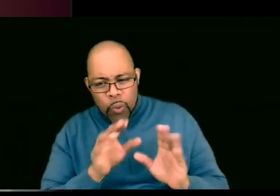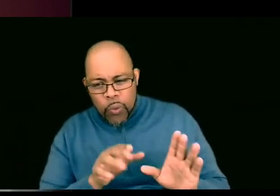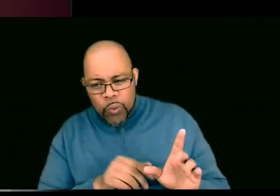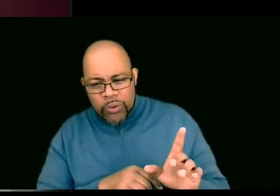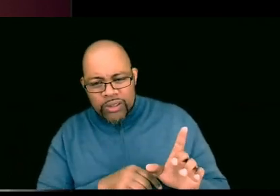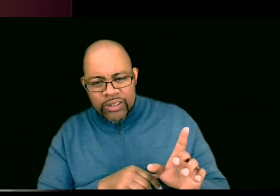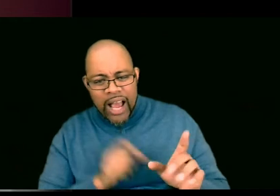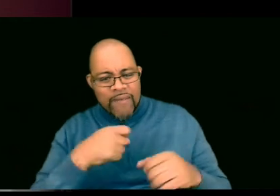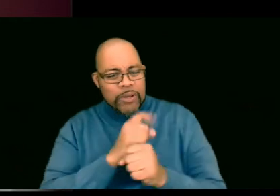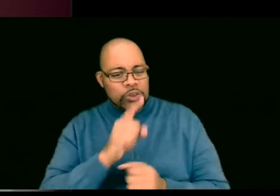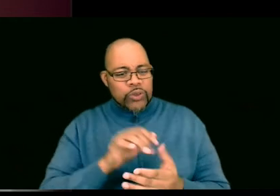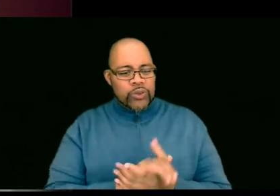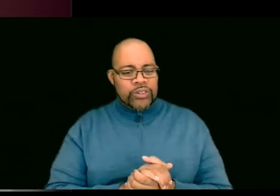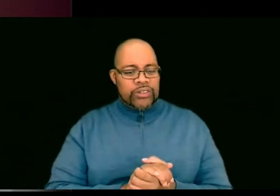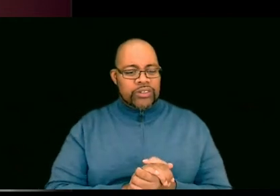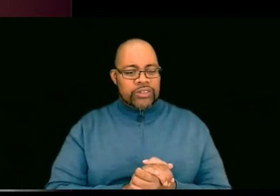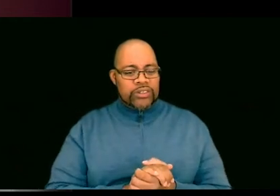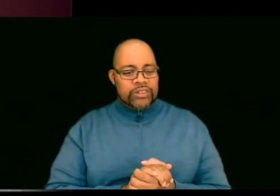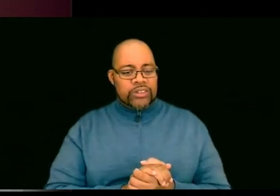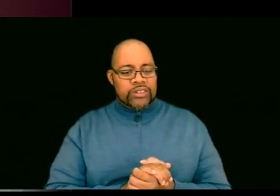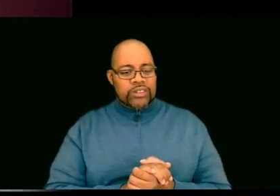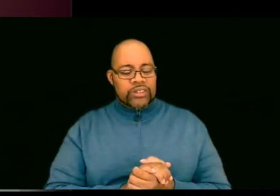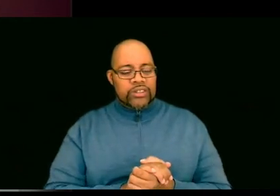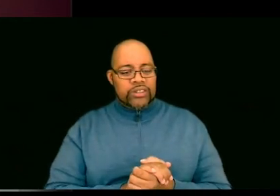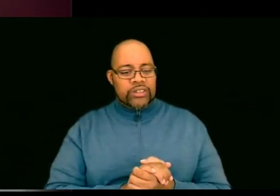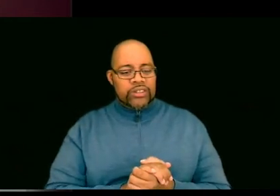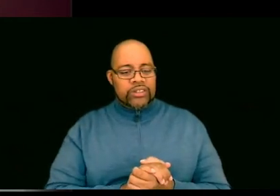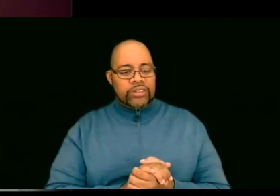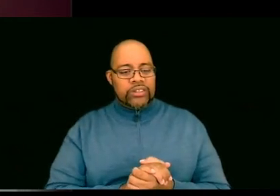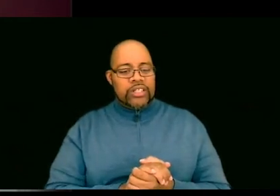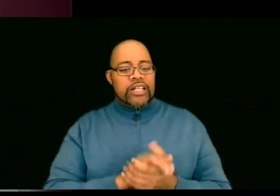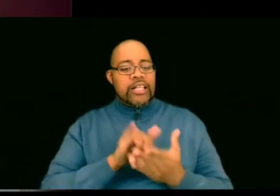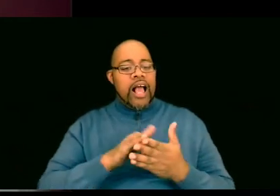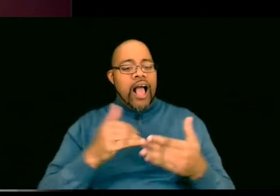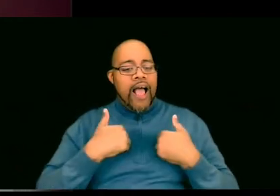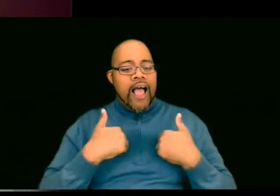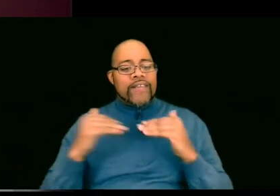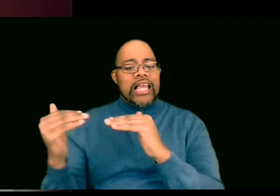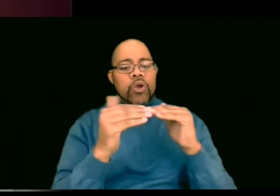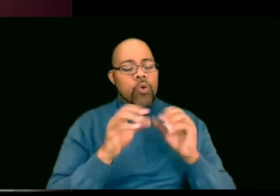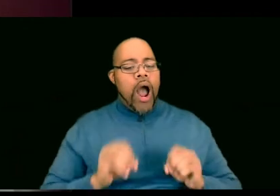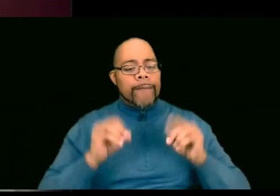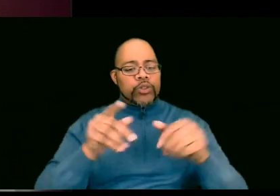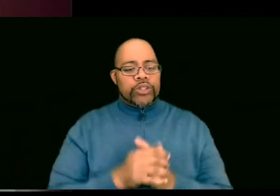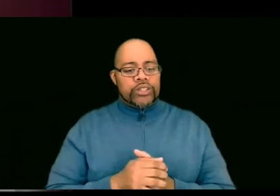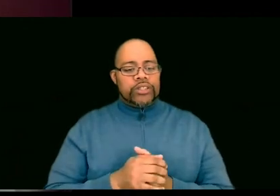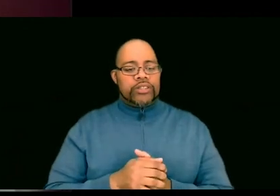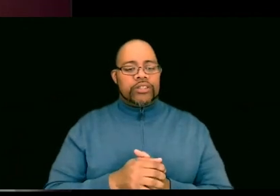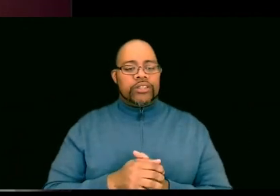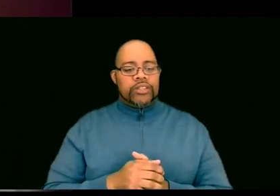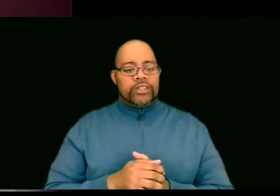along? We got to make sure that, you know, there is equal